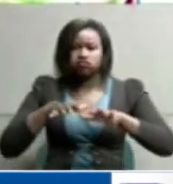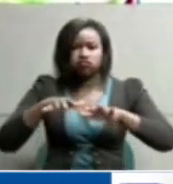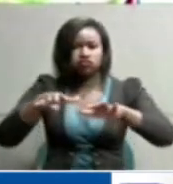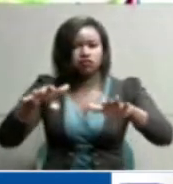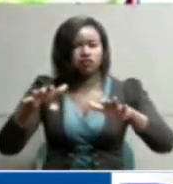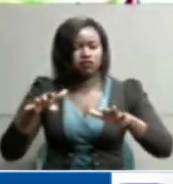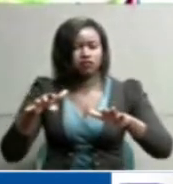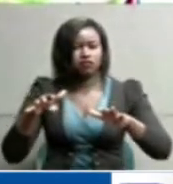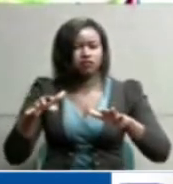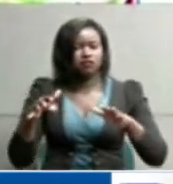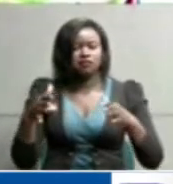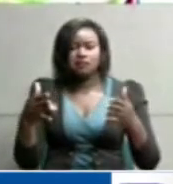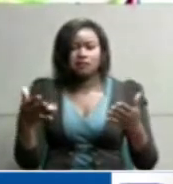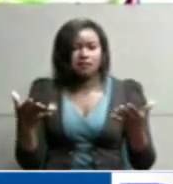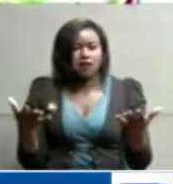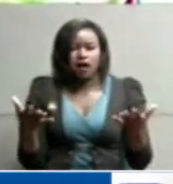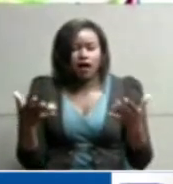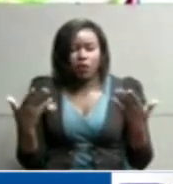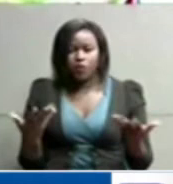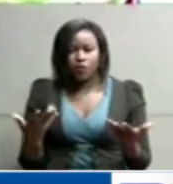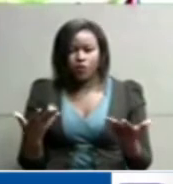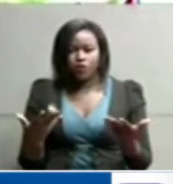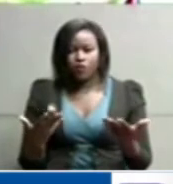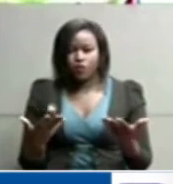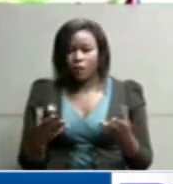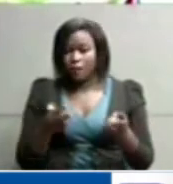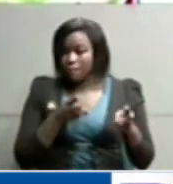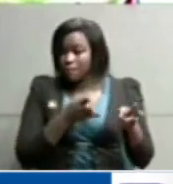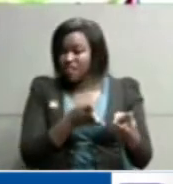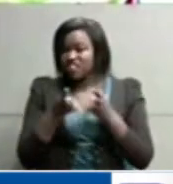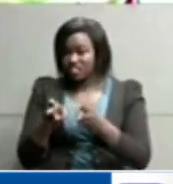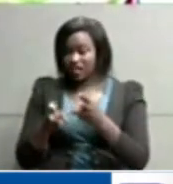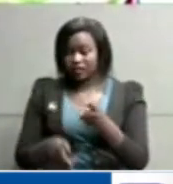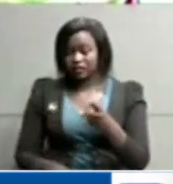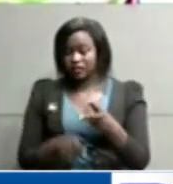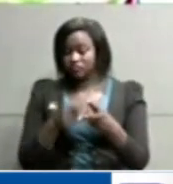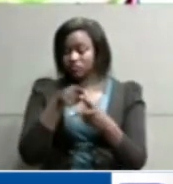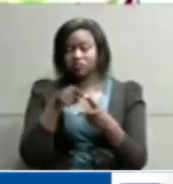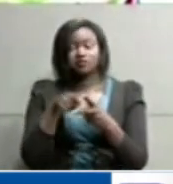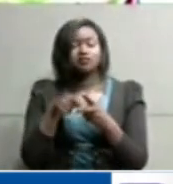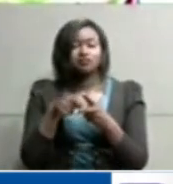apparently by two methods.